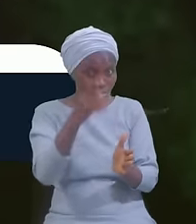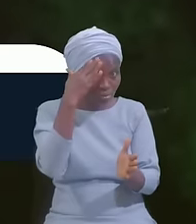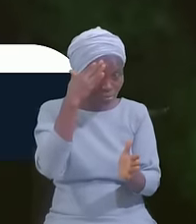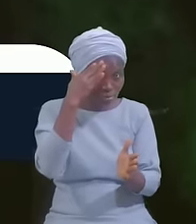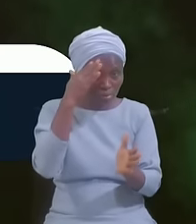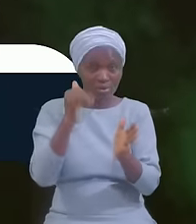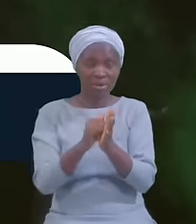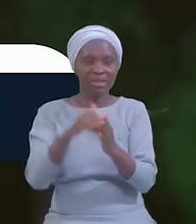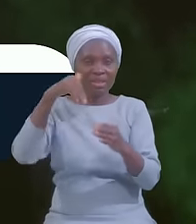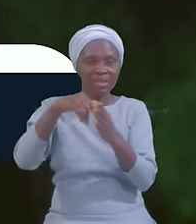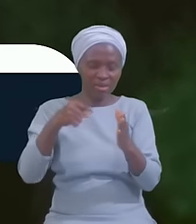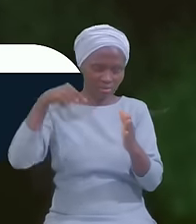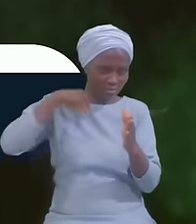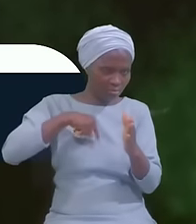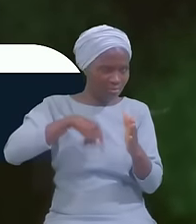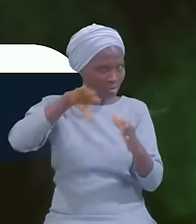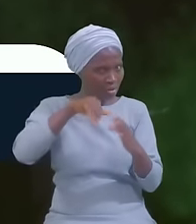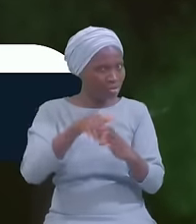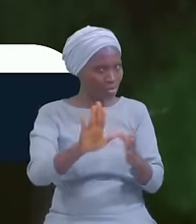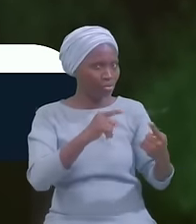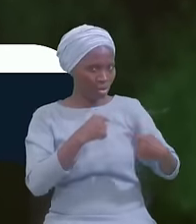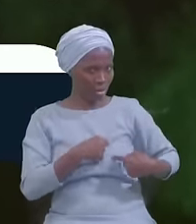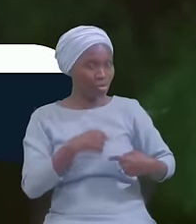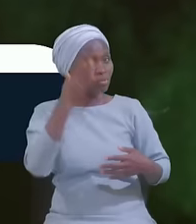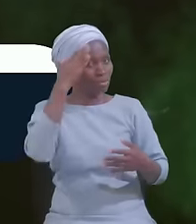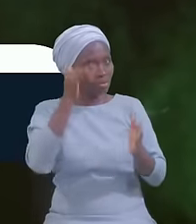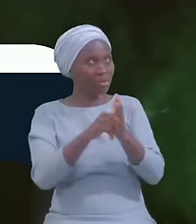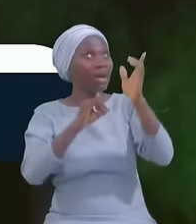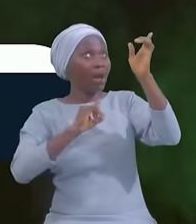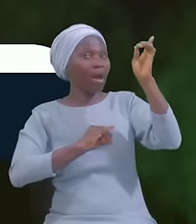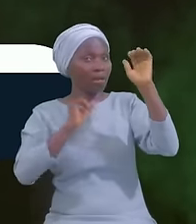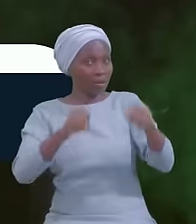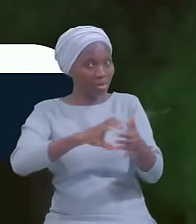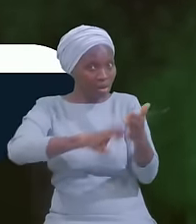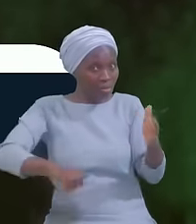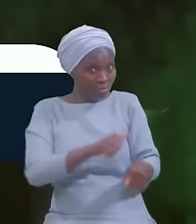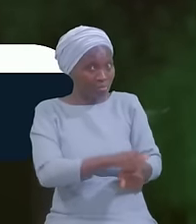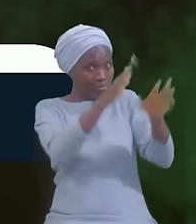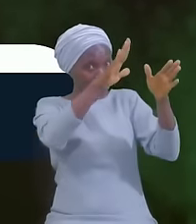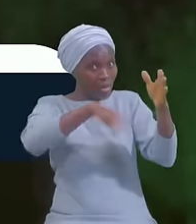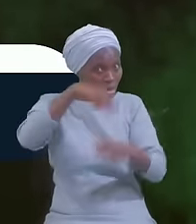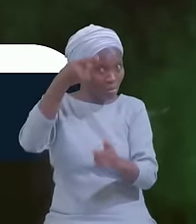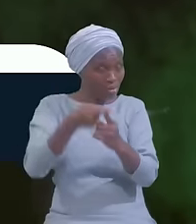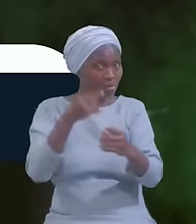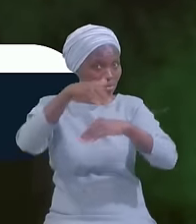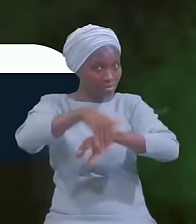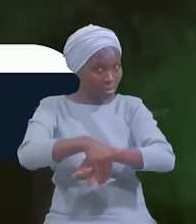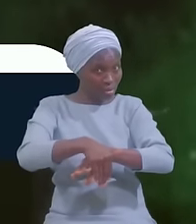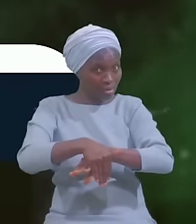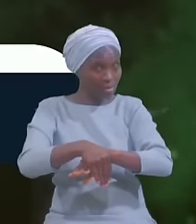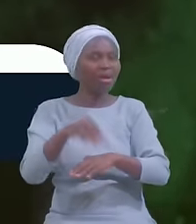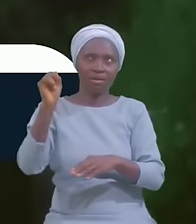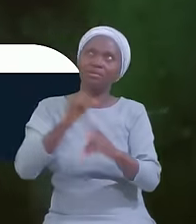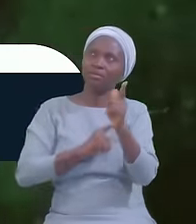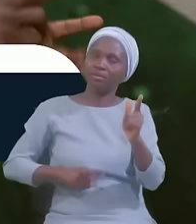the depth of your heart that I can move the mountain tonight? Yes, Lord. Do you